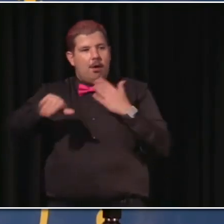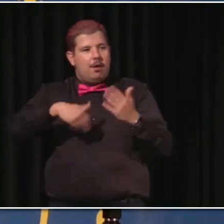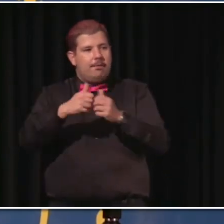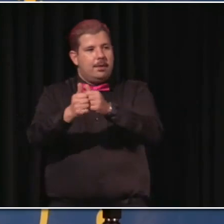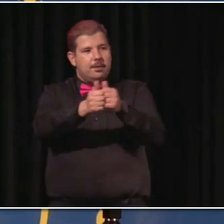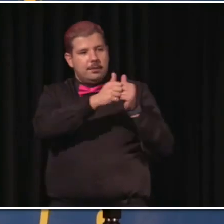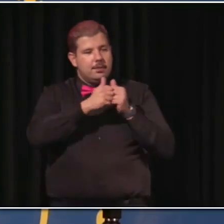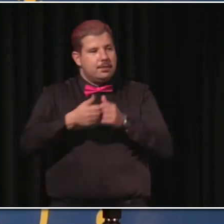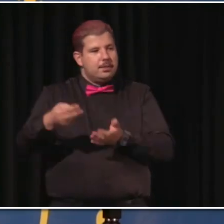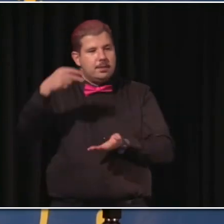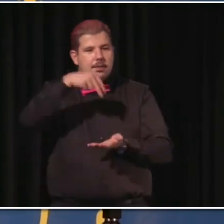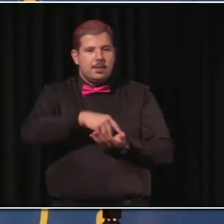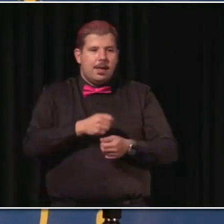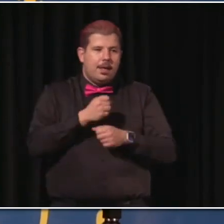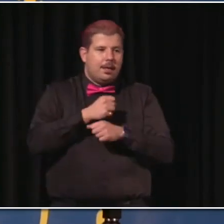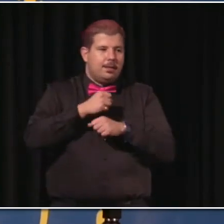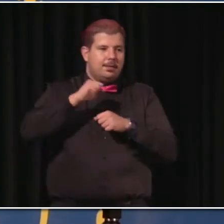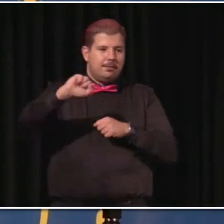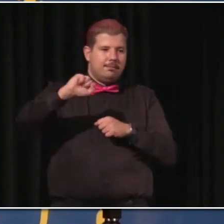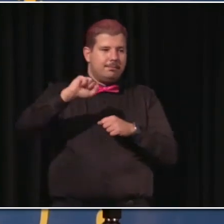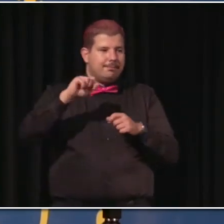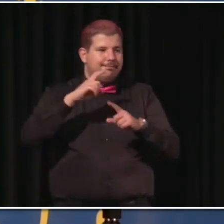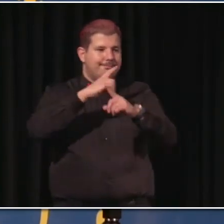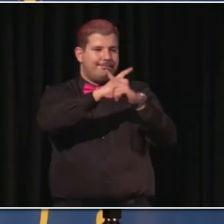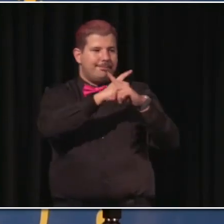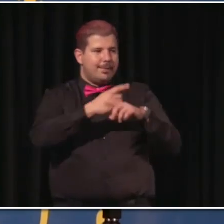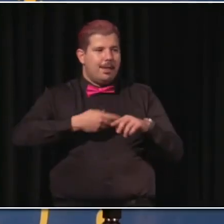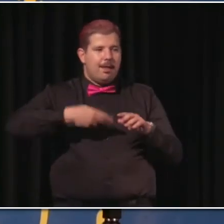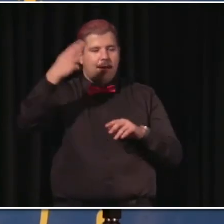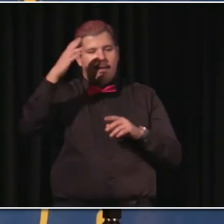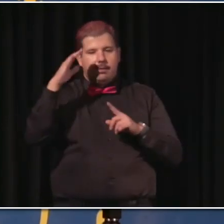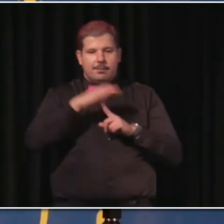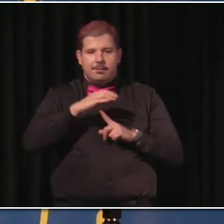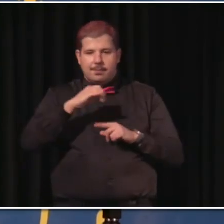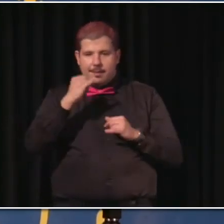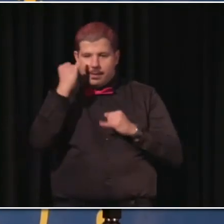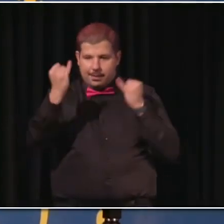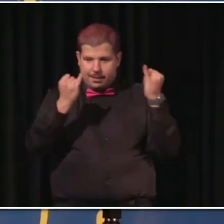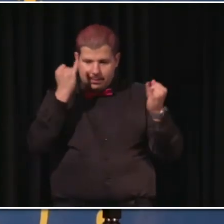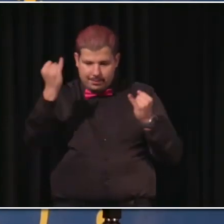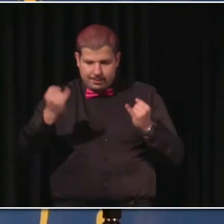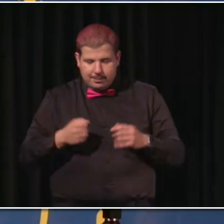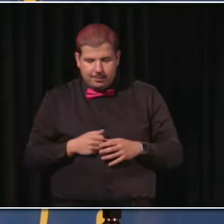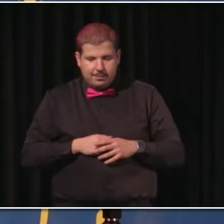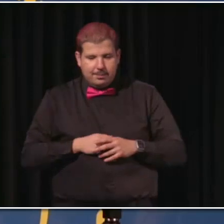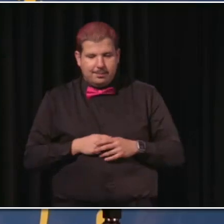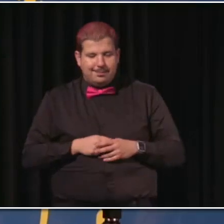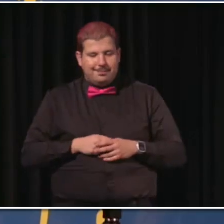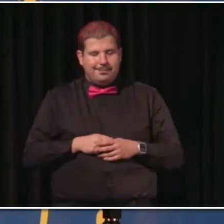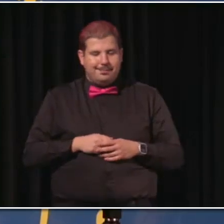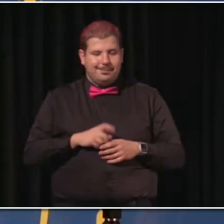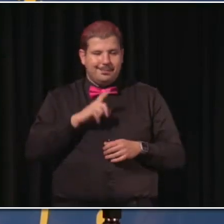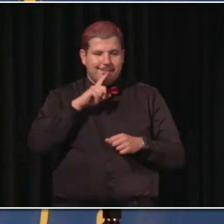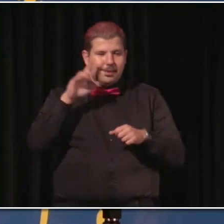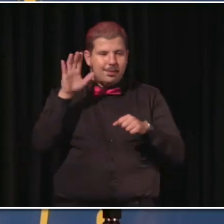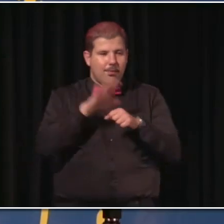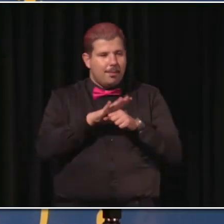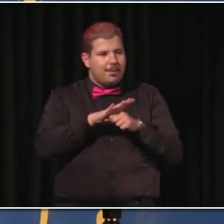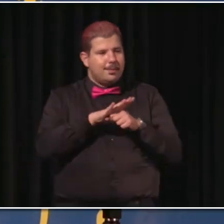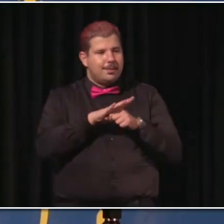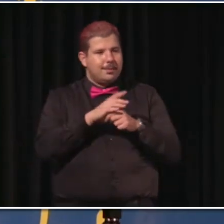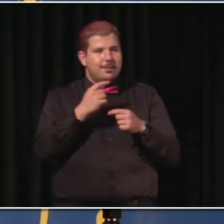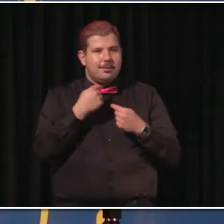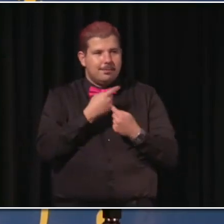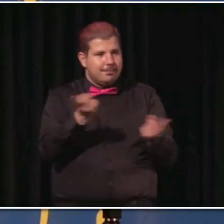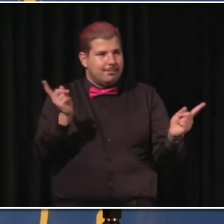to defend and fight for our highest ideals. This is the promise that we make to each